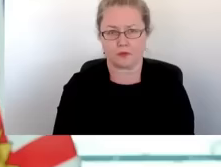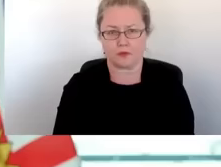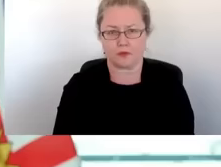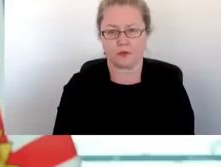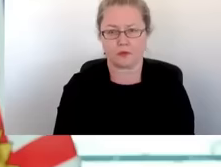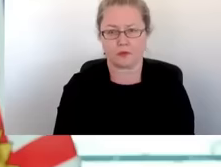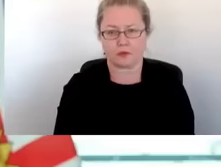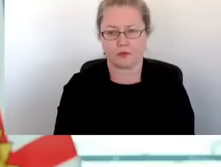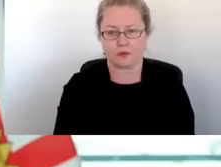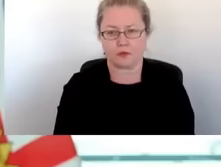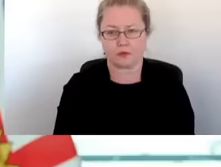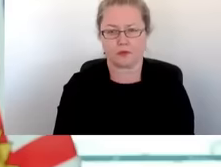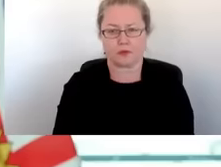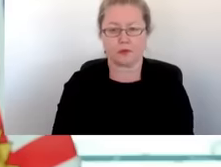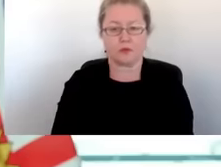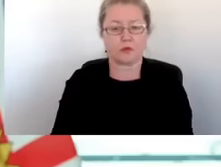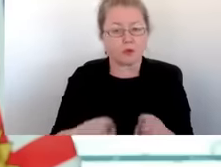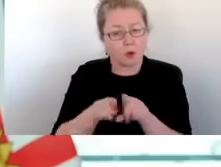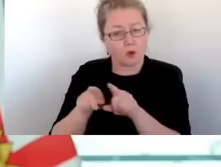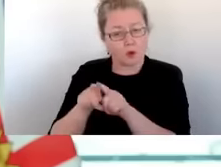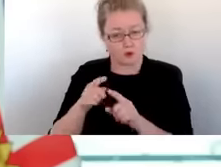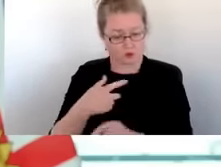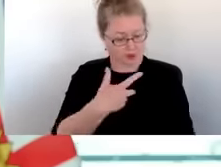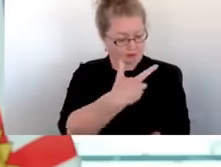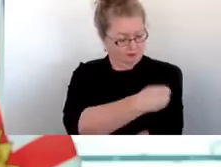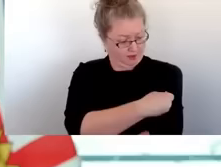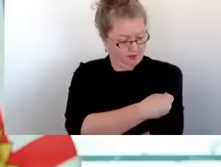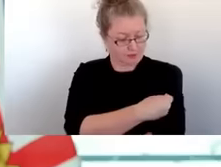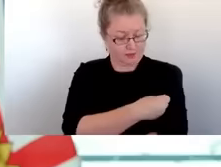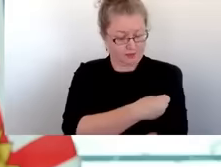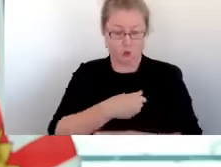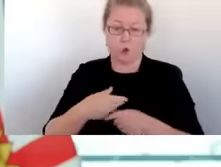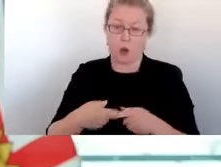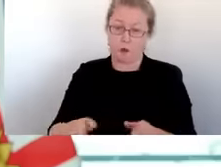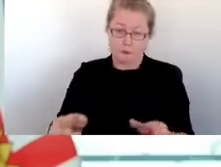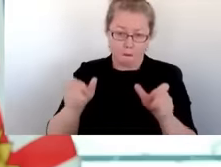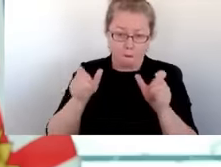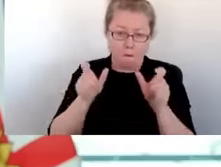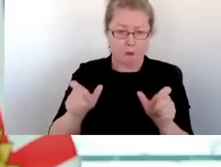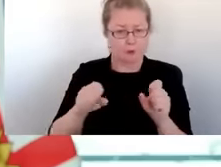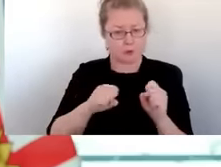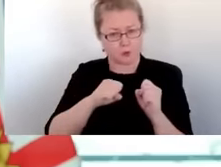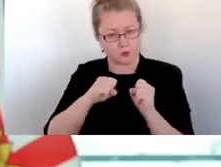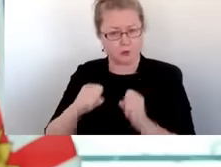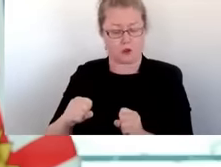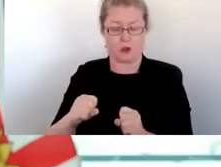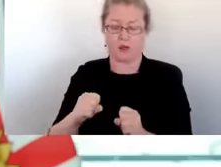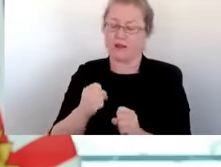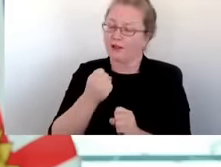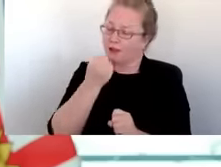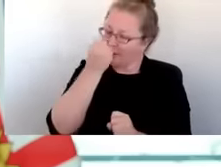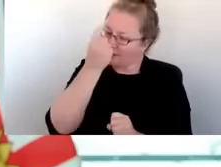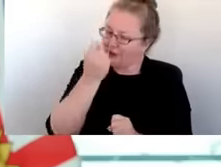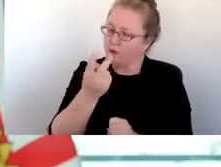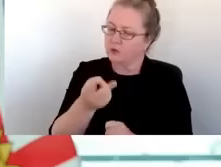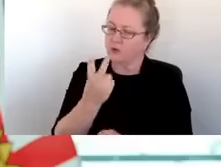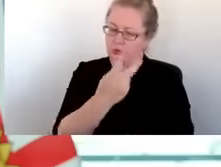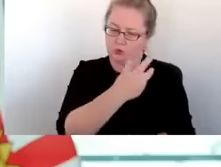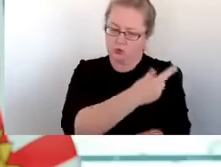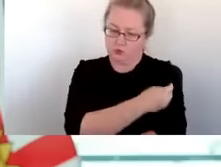is also complex. And when we know now that it gives strong protection against any infection after 2 doses, but